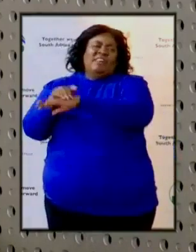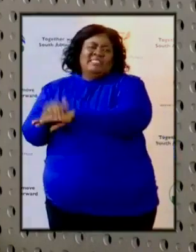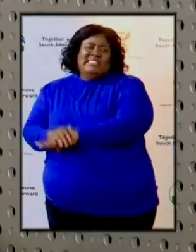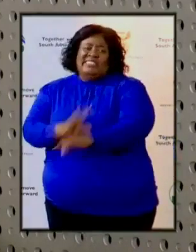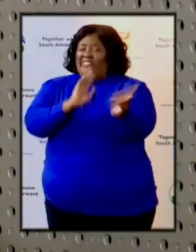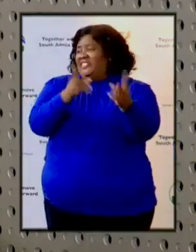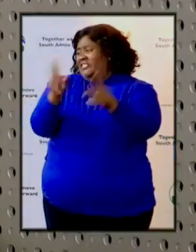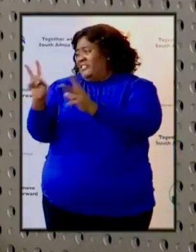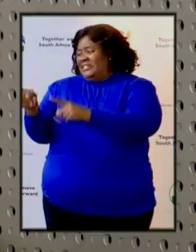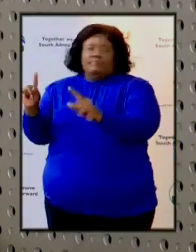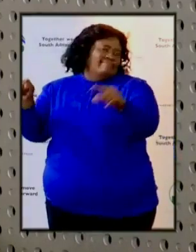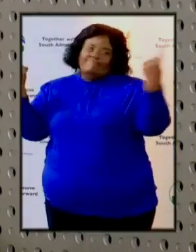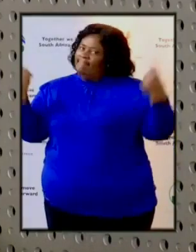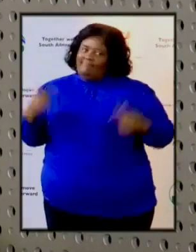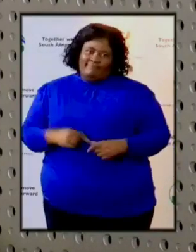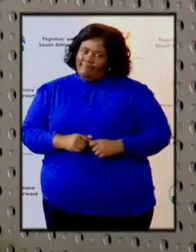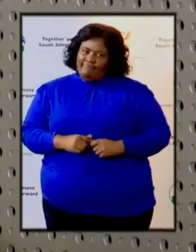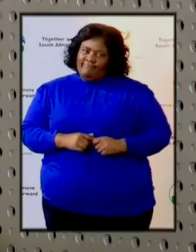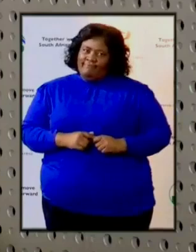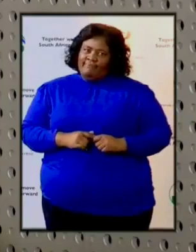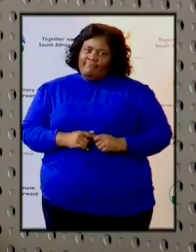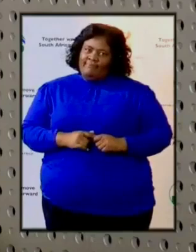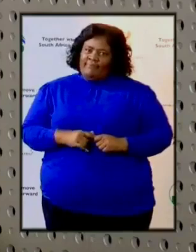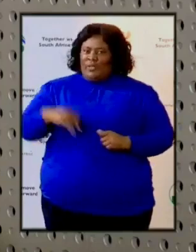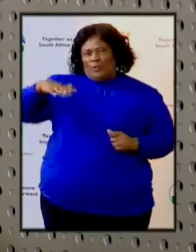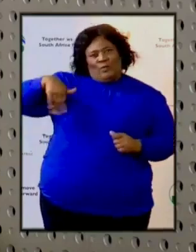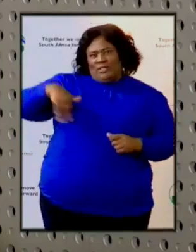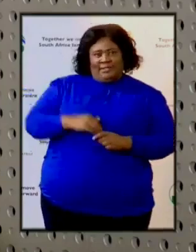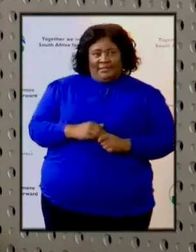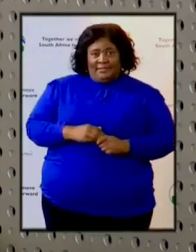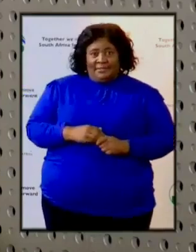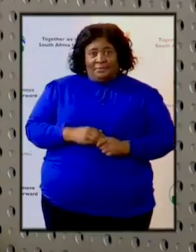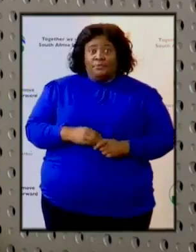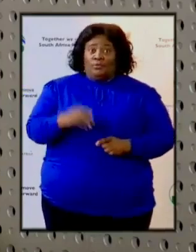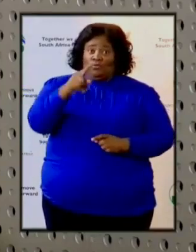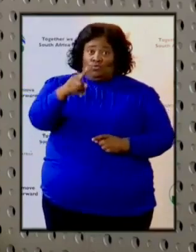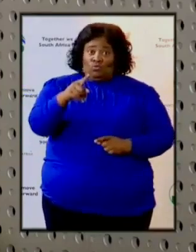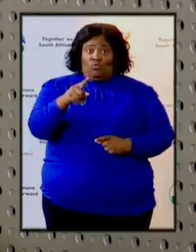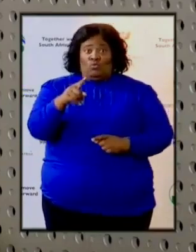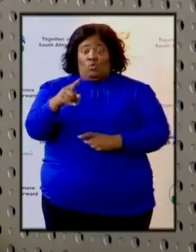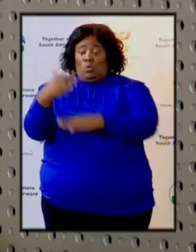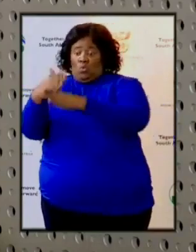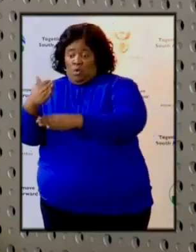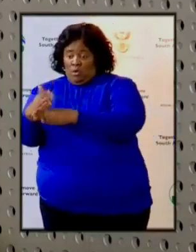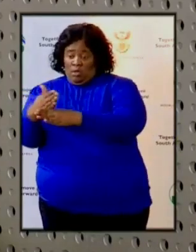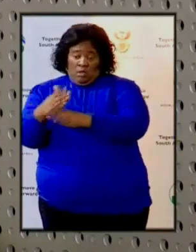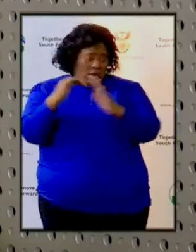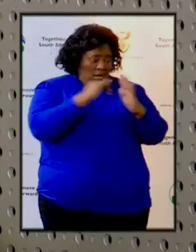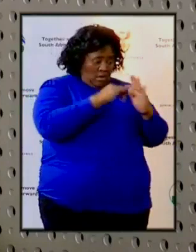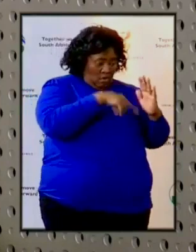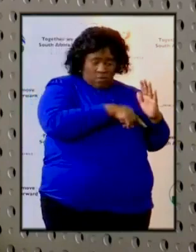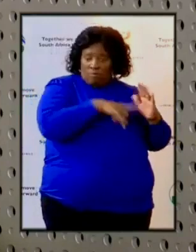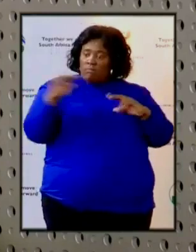abangani. Asikafiki lapho. Kusafanele ukuthi noma ngabe uyasebenza, ubuye emsebenzini uze